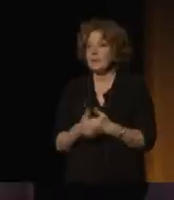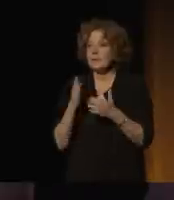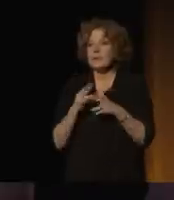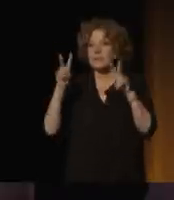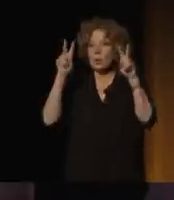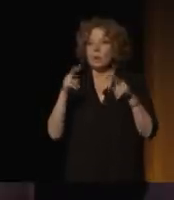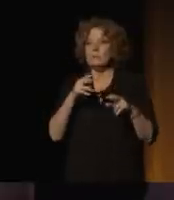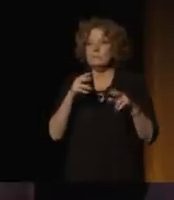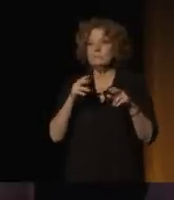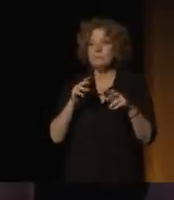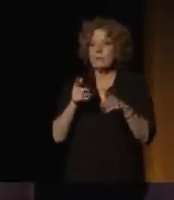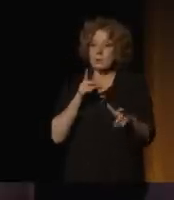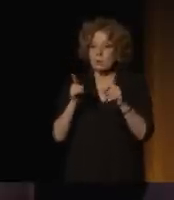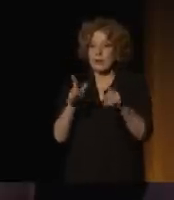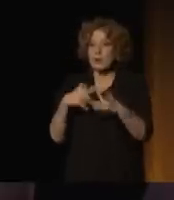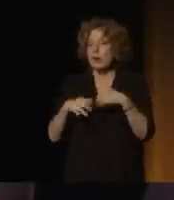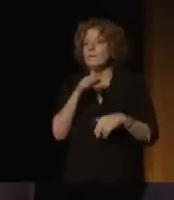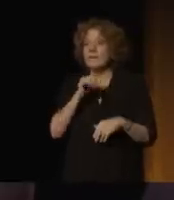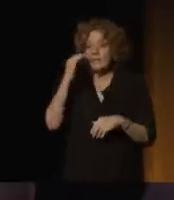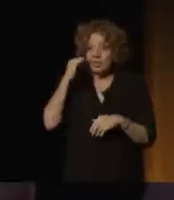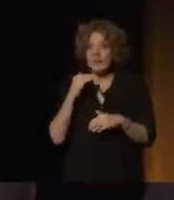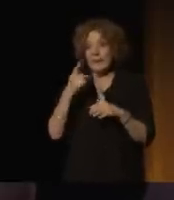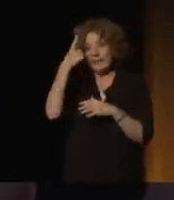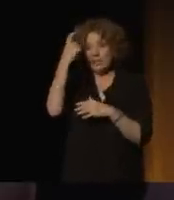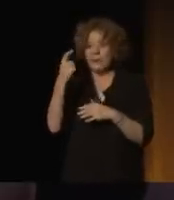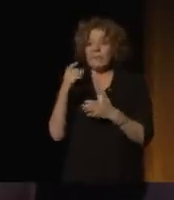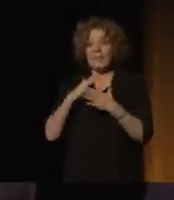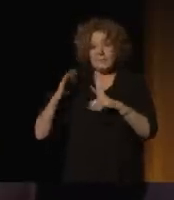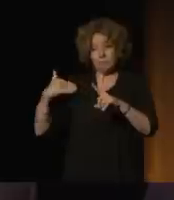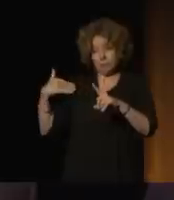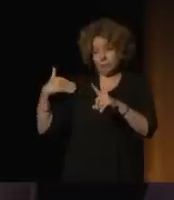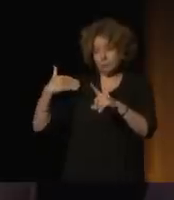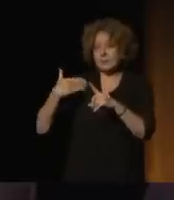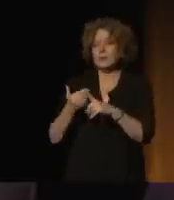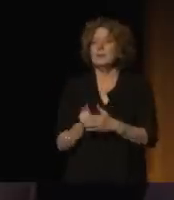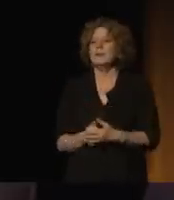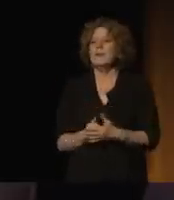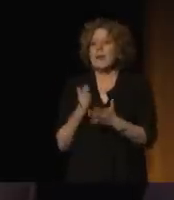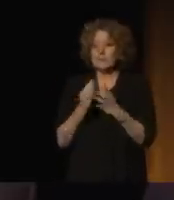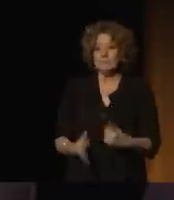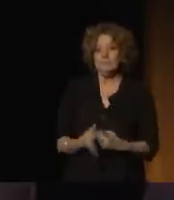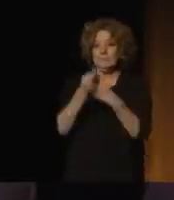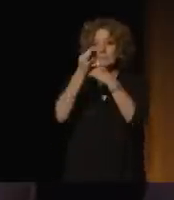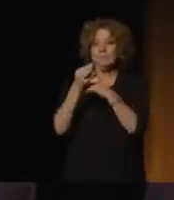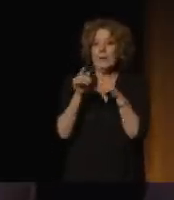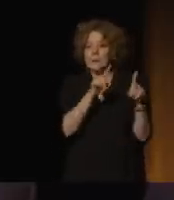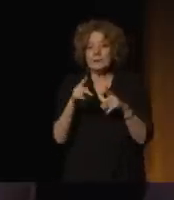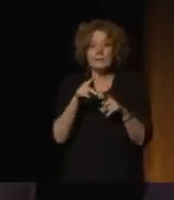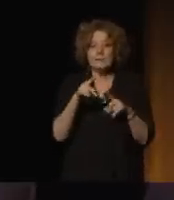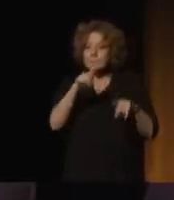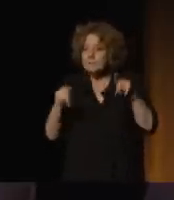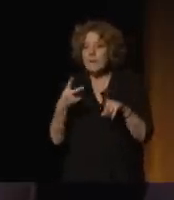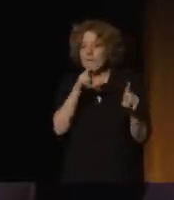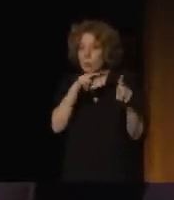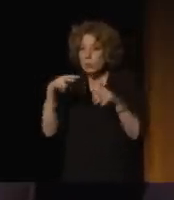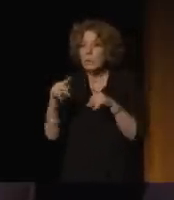Gender Initiative, which was in the pipeline for quite some time, and it aims to elevate the views, the diverse views of